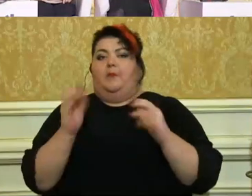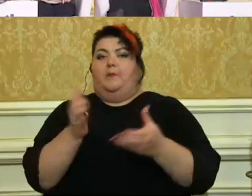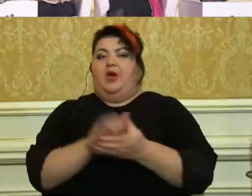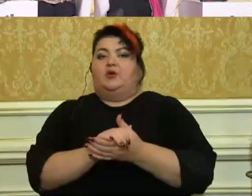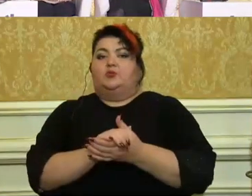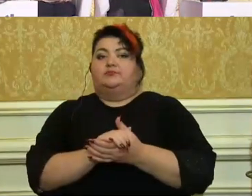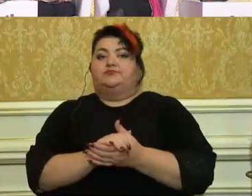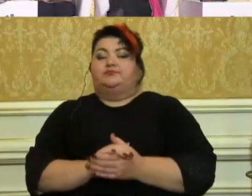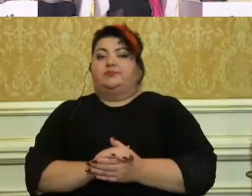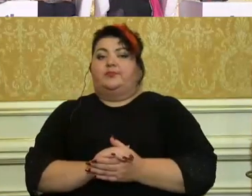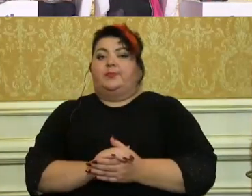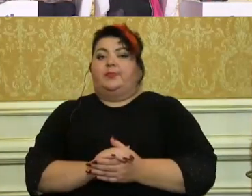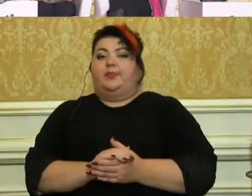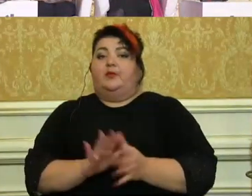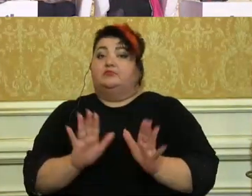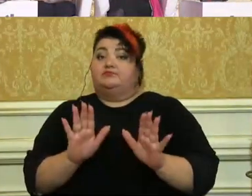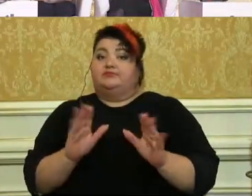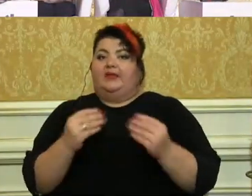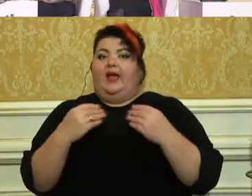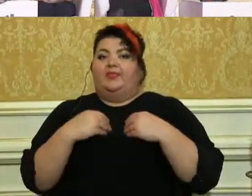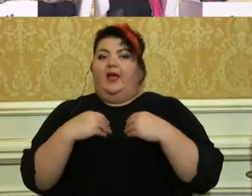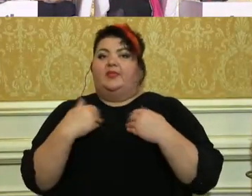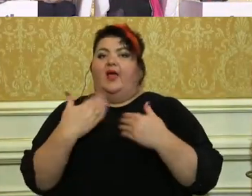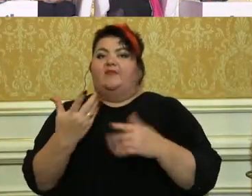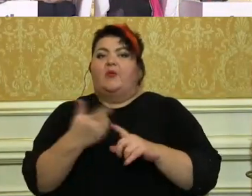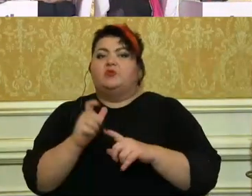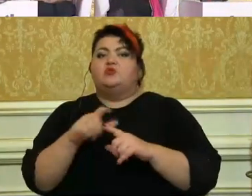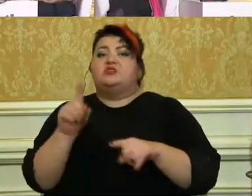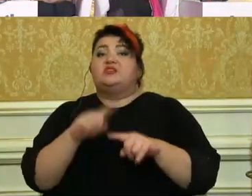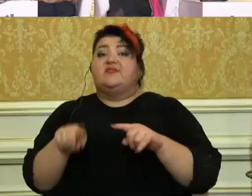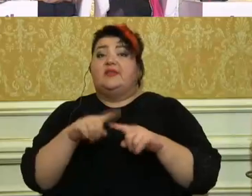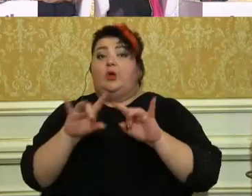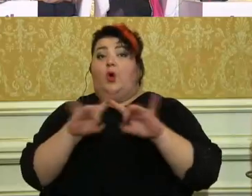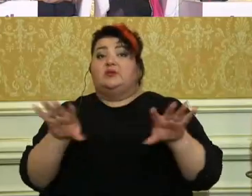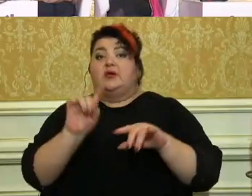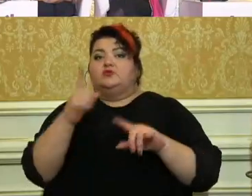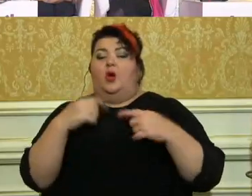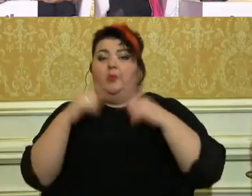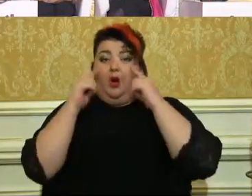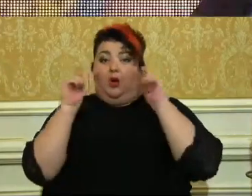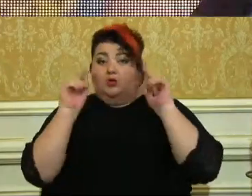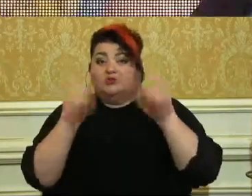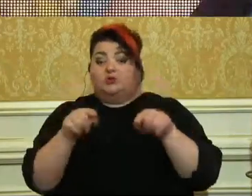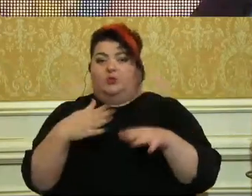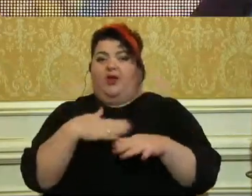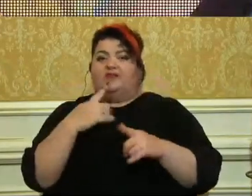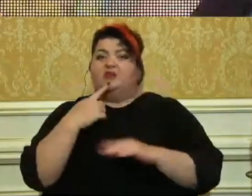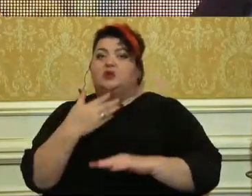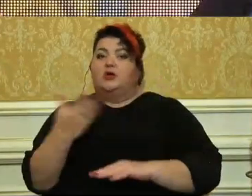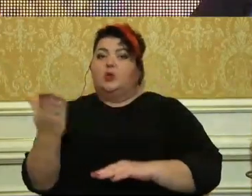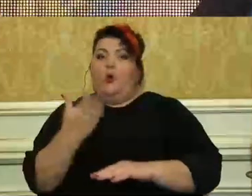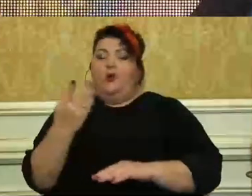Let me give you a rapid insight about what we pointed out in our report. First of all, we should